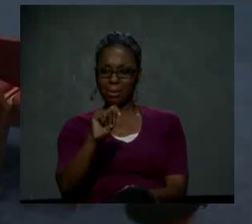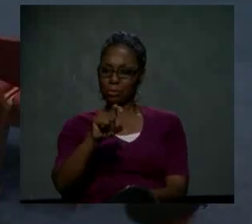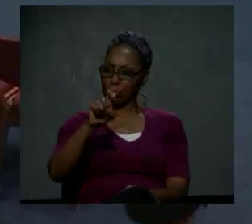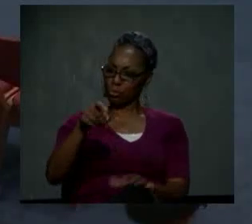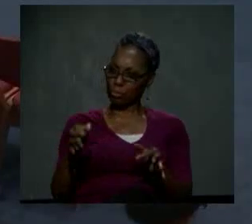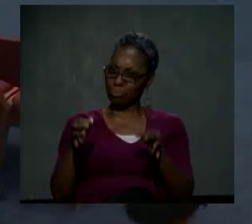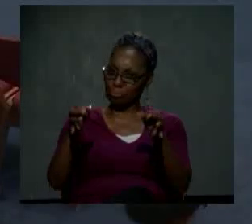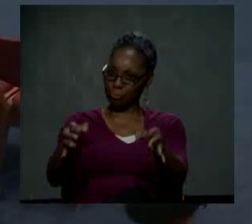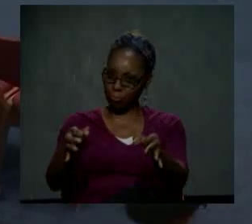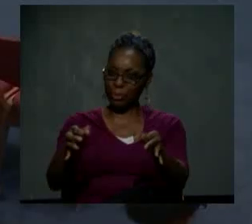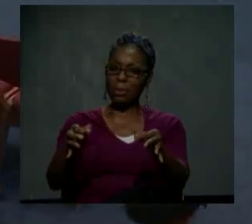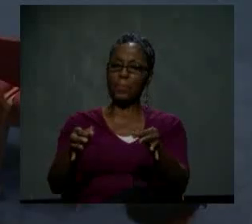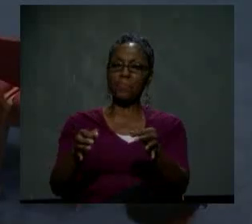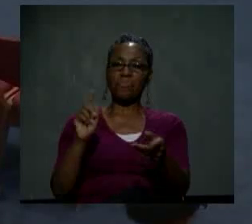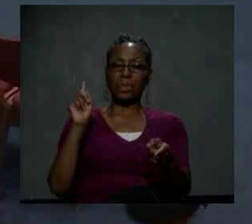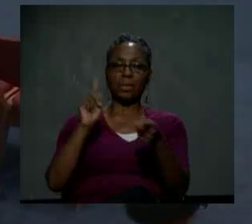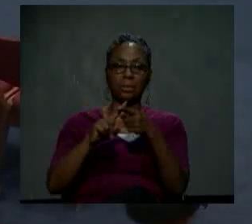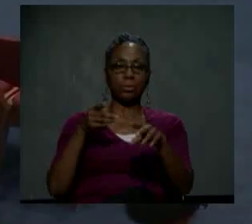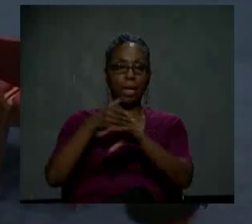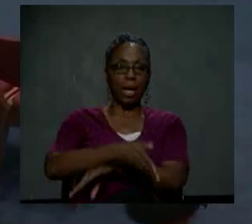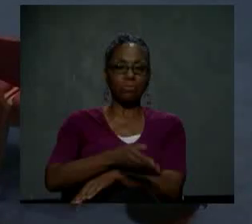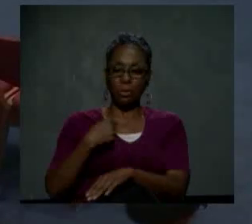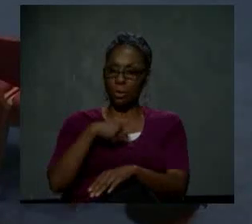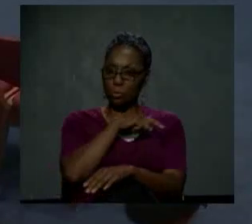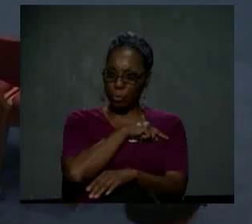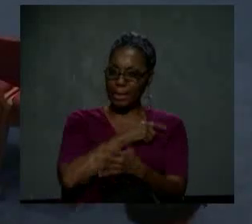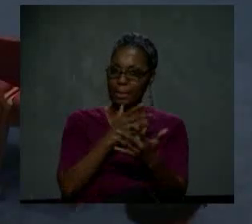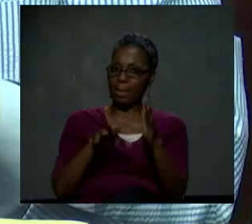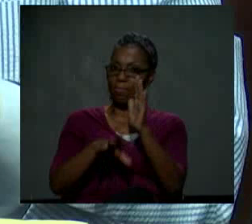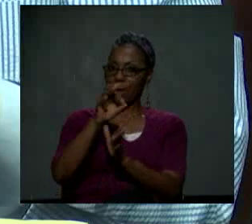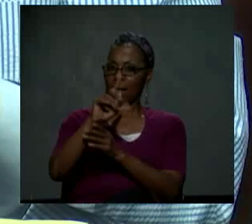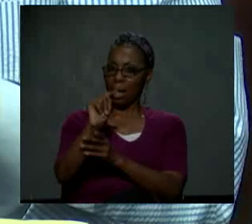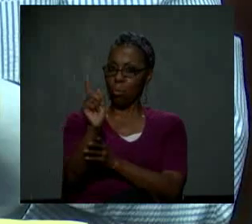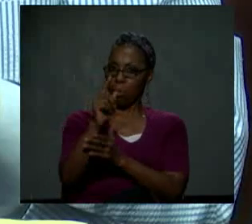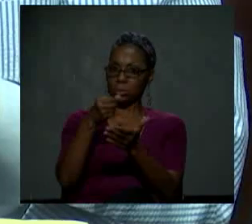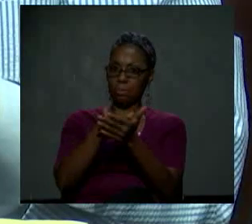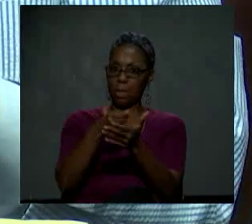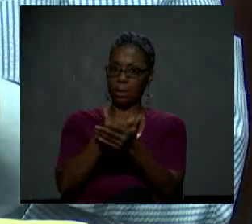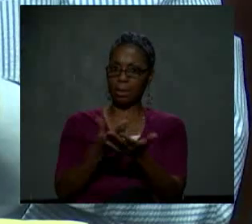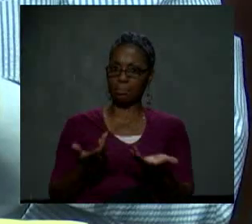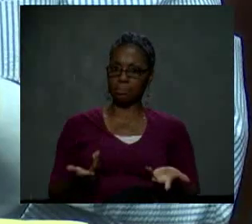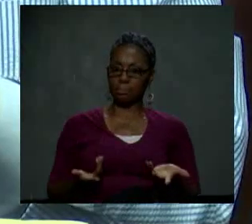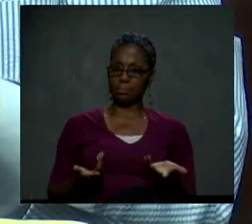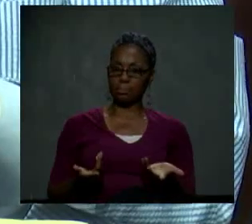or tabled until after we find out where the money is?